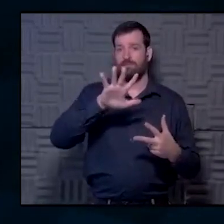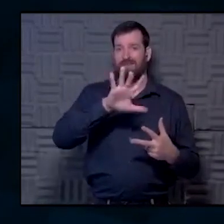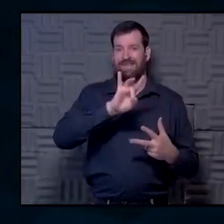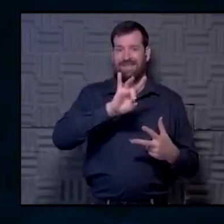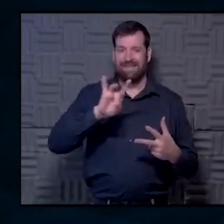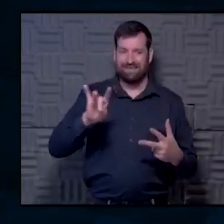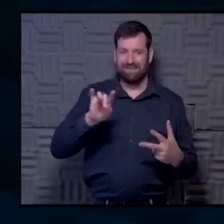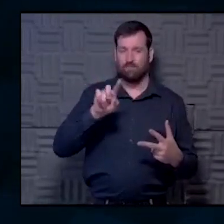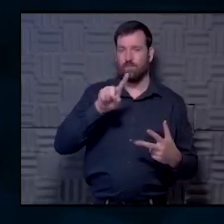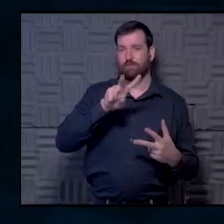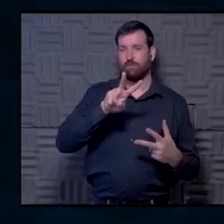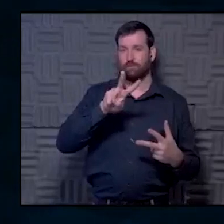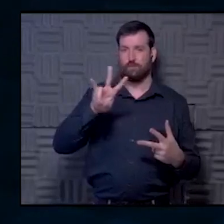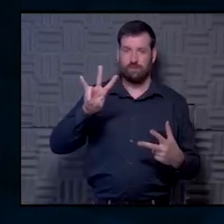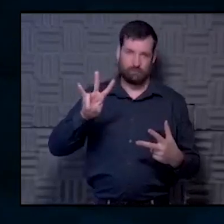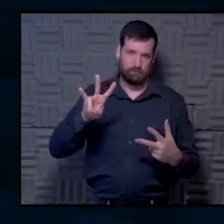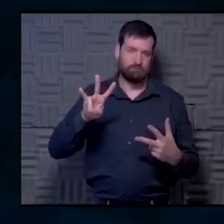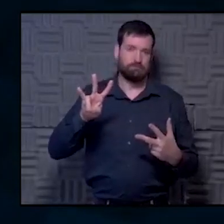913-588-1227. That's